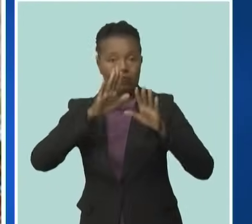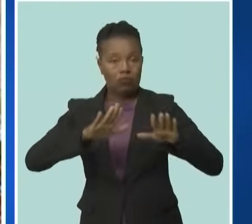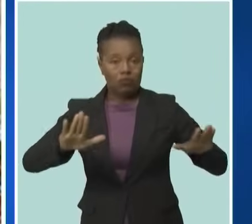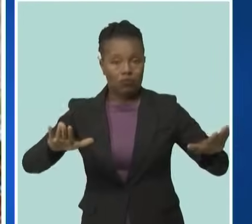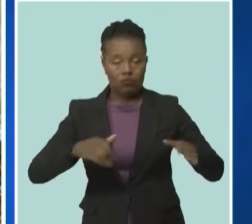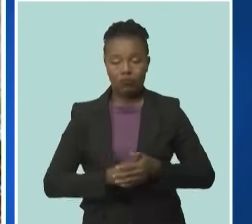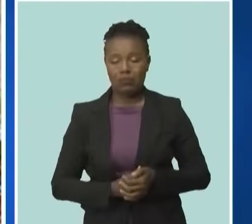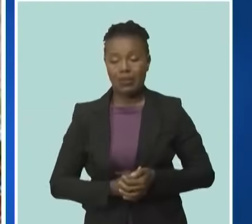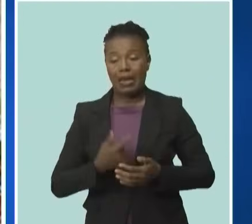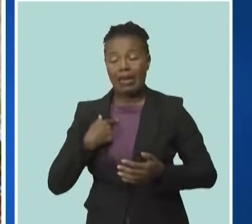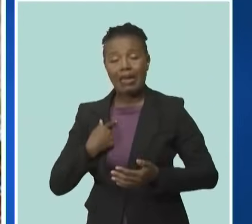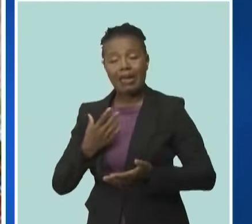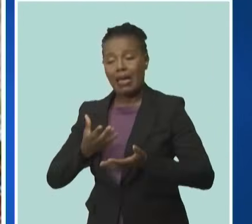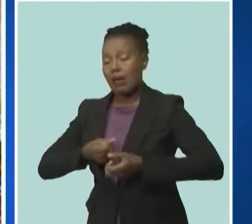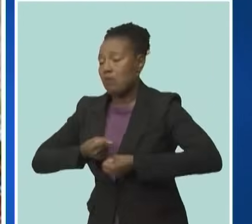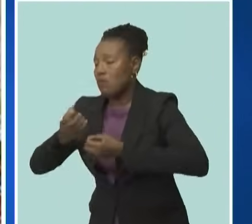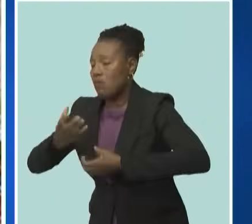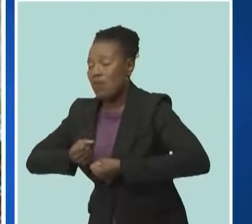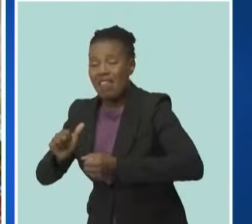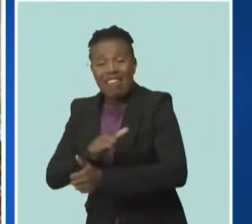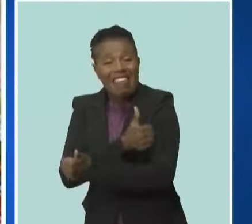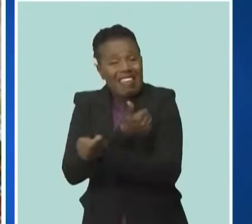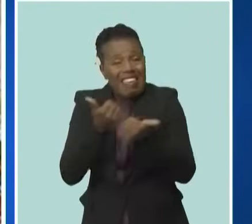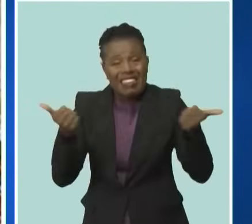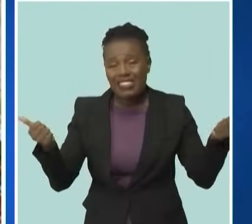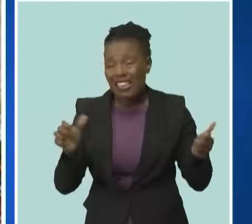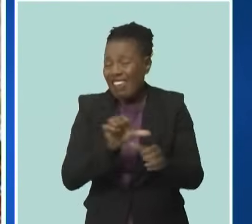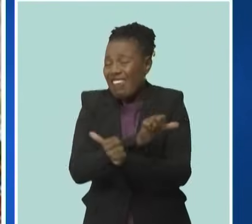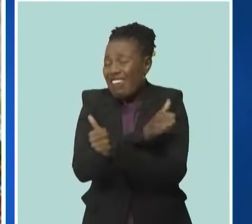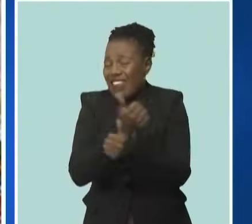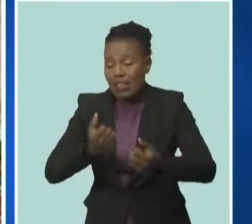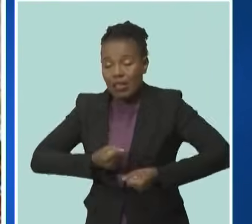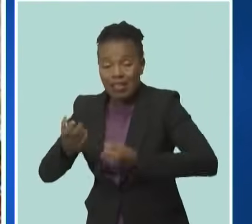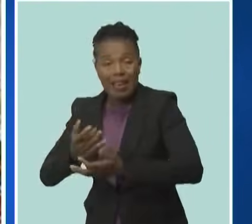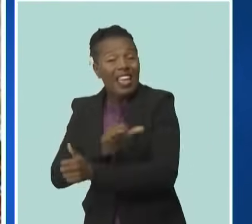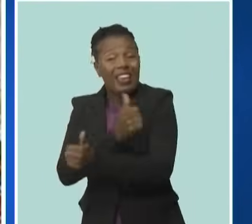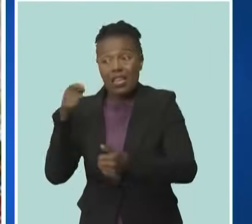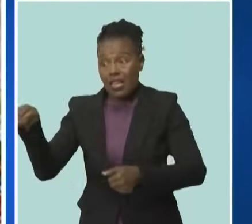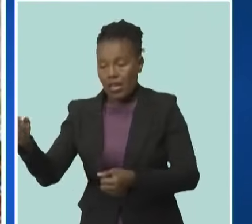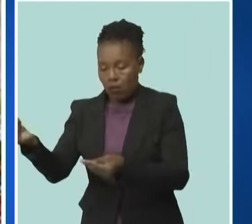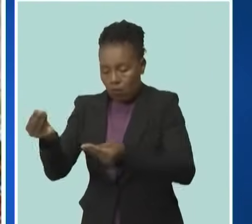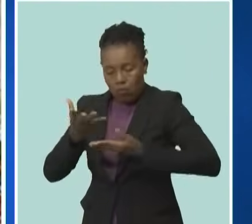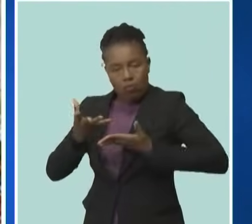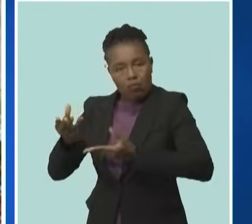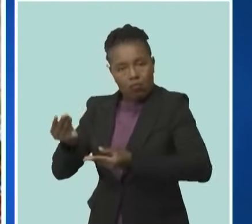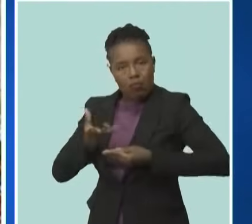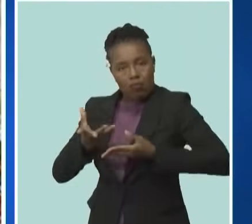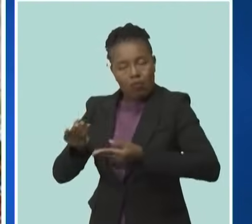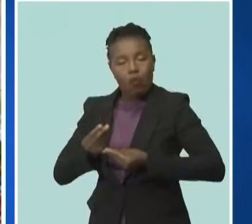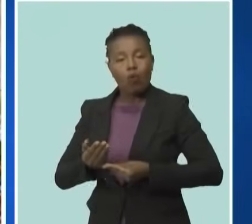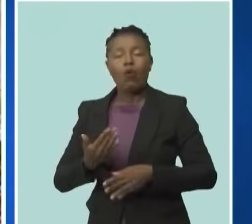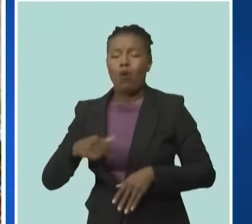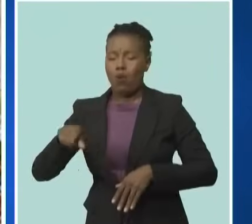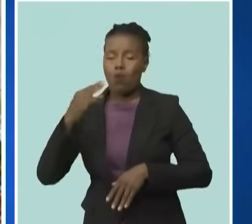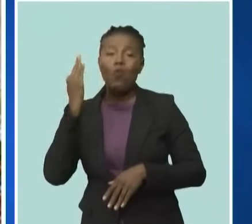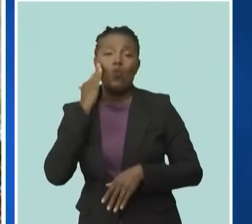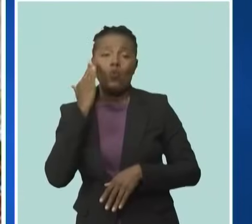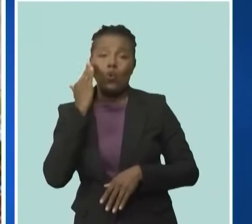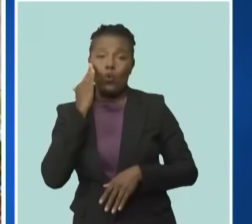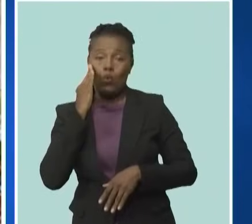confidant, anything I can tell Ricky, anything Ricky can tell me, and we each know when